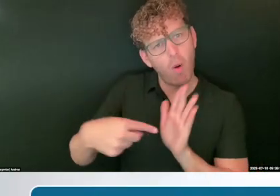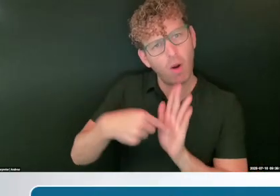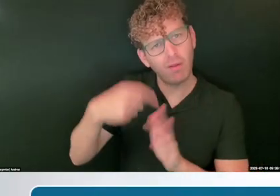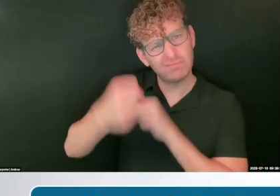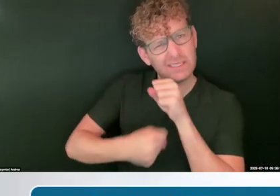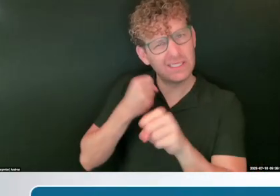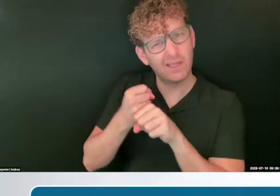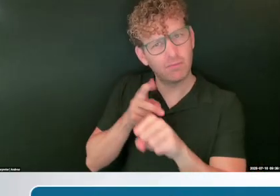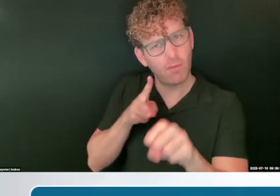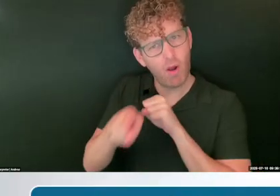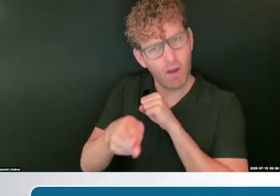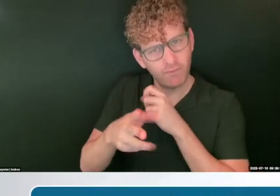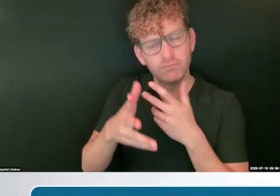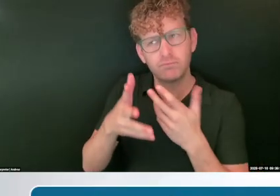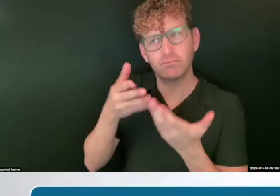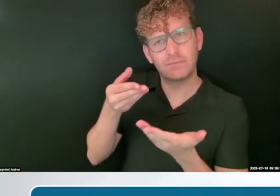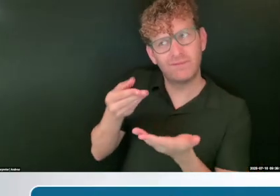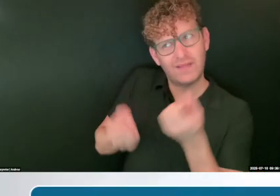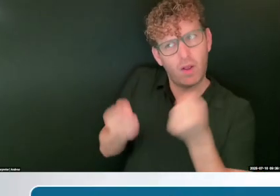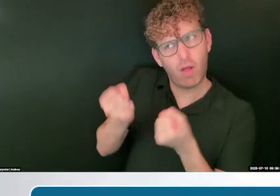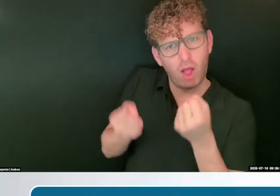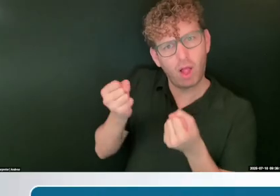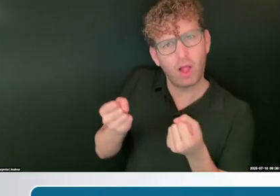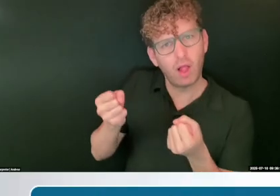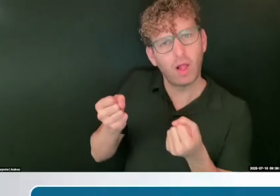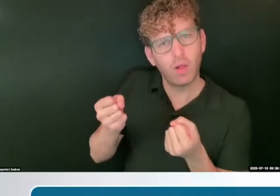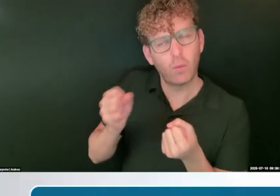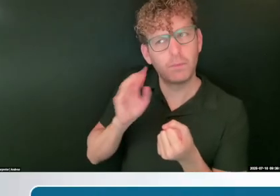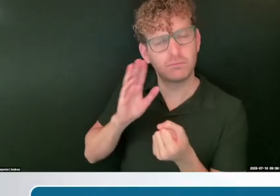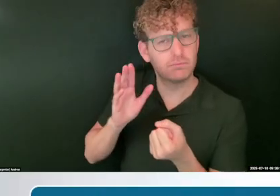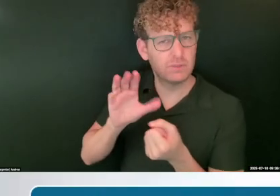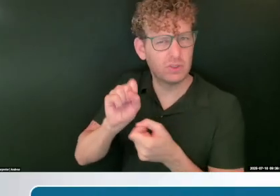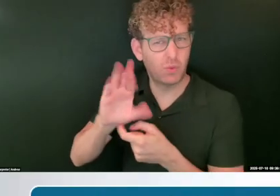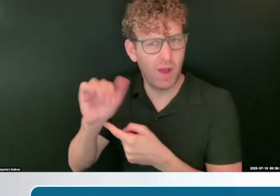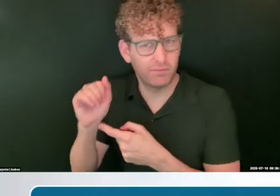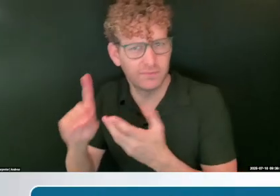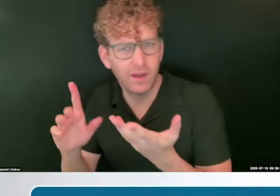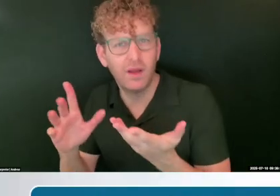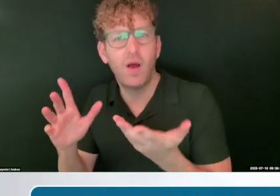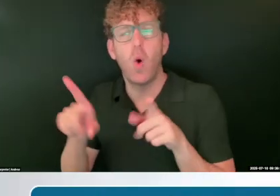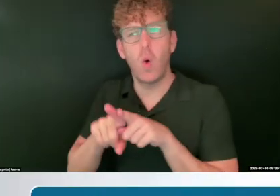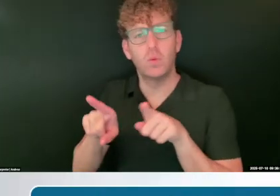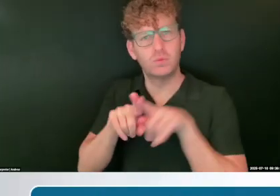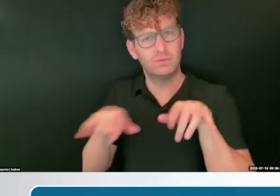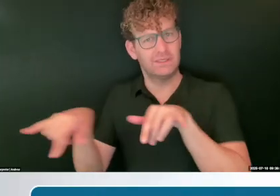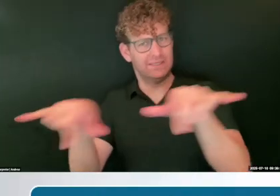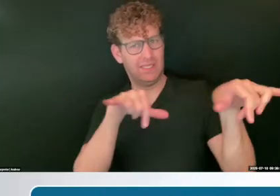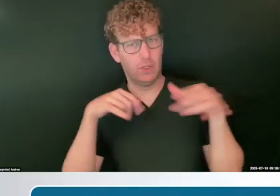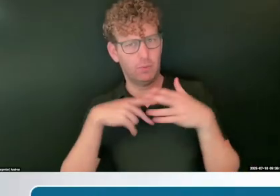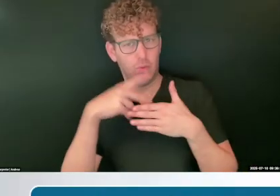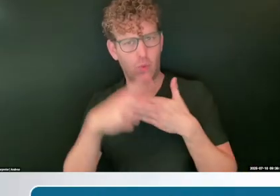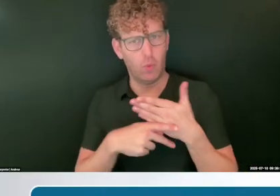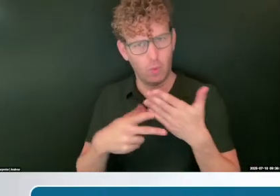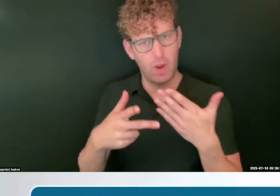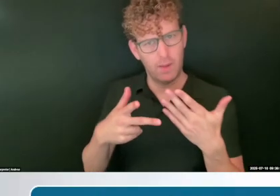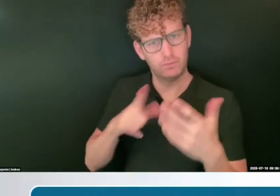for the vehicles that will be scrapped, as well as standardized program closure procedures to ensure the programs are more equitable and